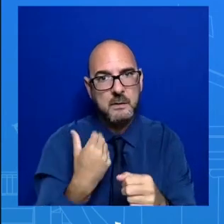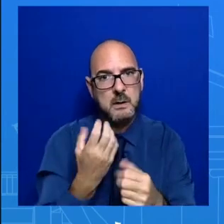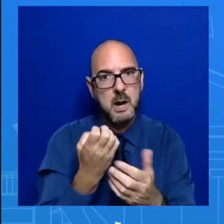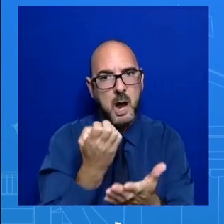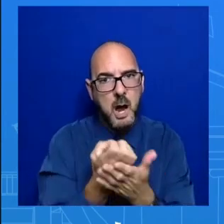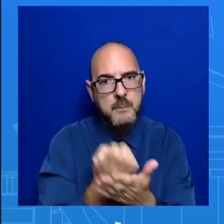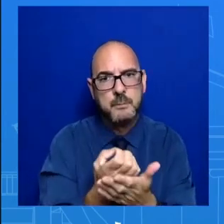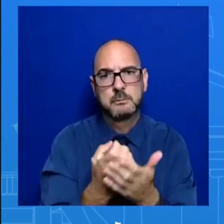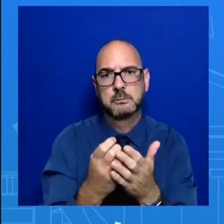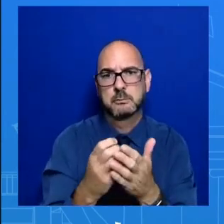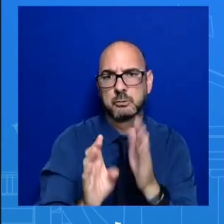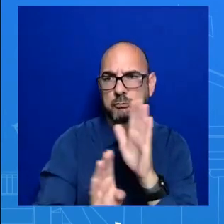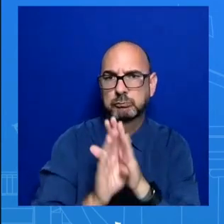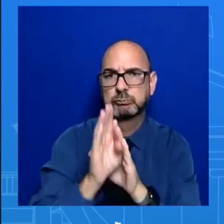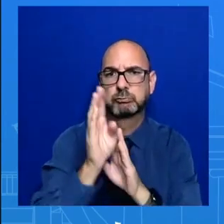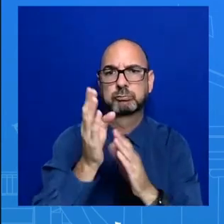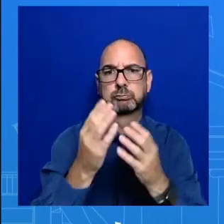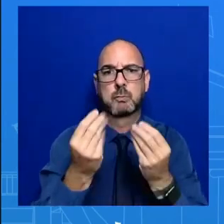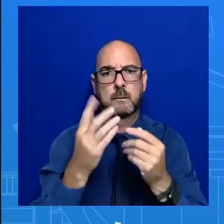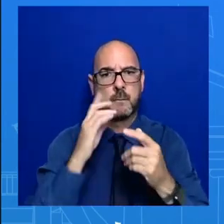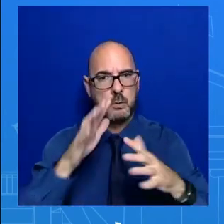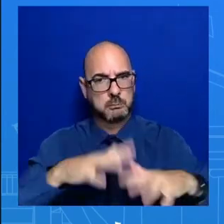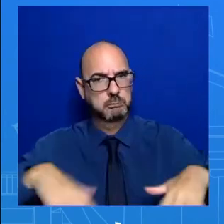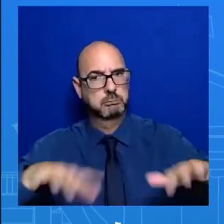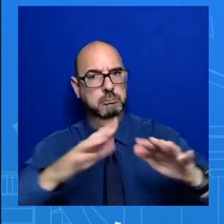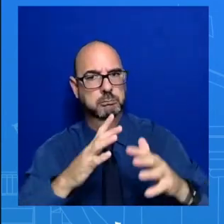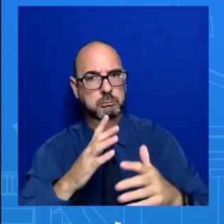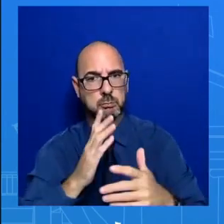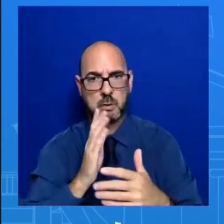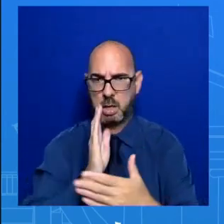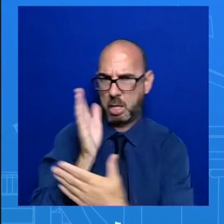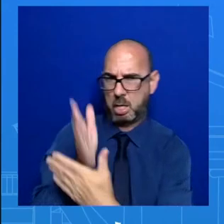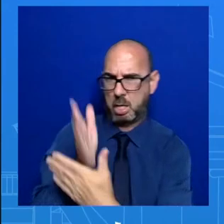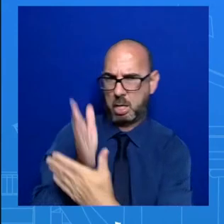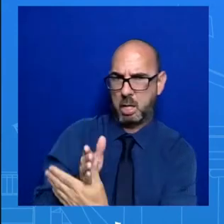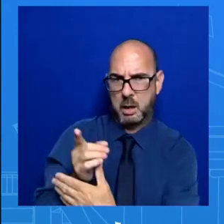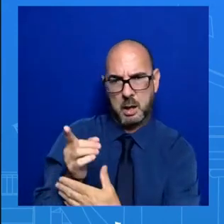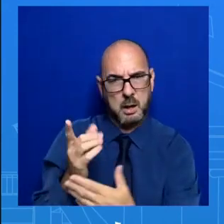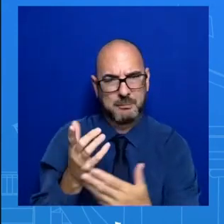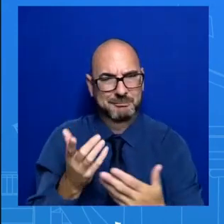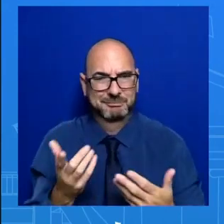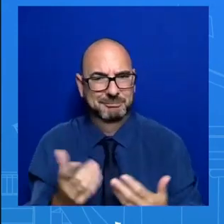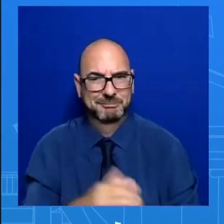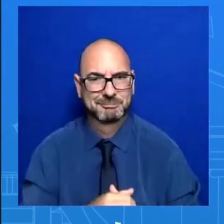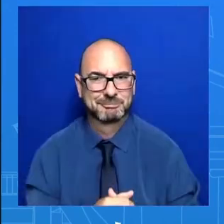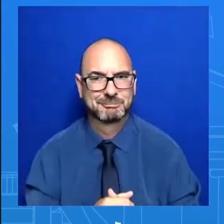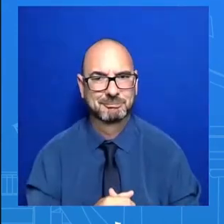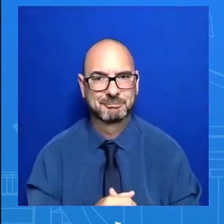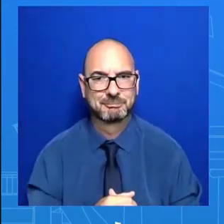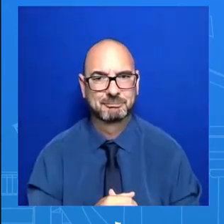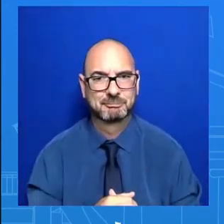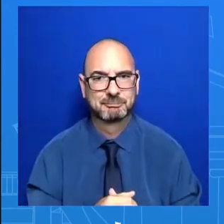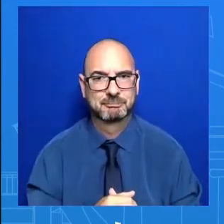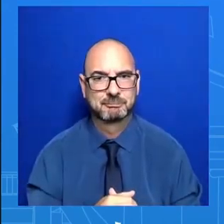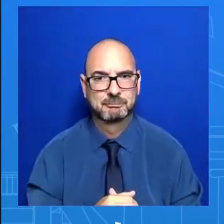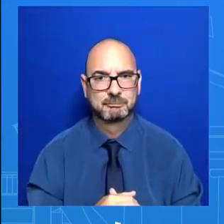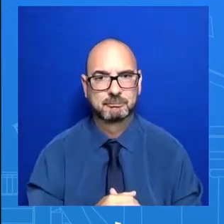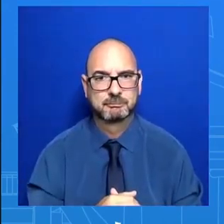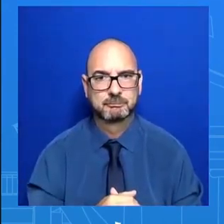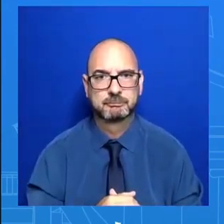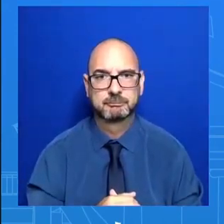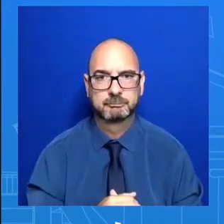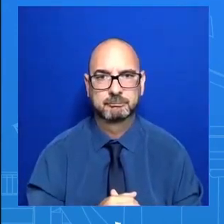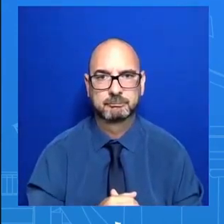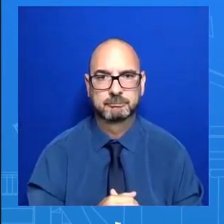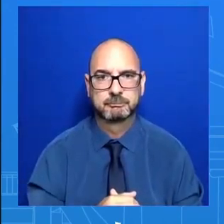behind support because they didn't go to college? I hear your question, but this is, if you look at what the president has done more holistically over the past 3.5 years,